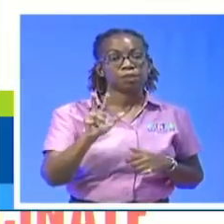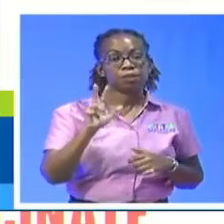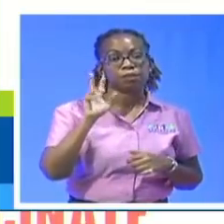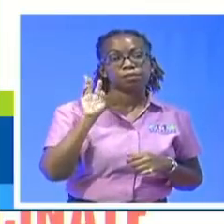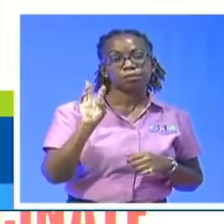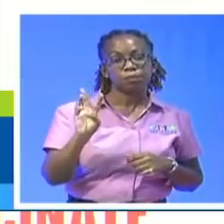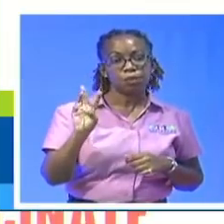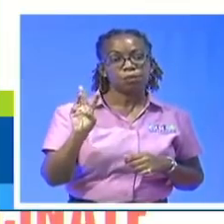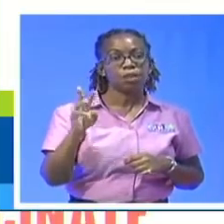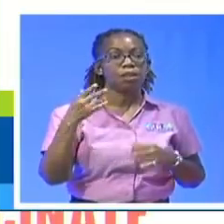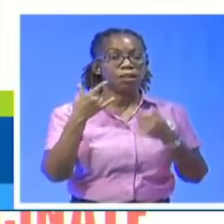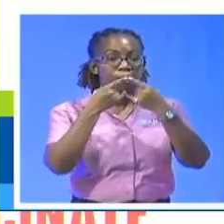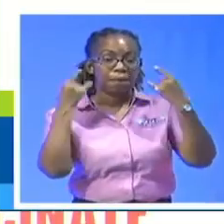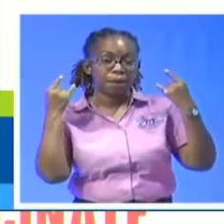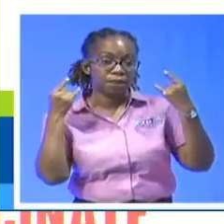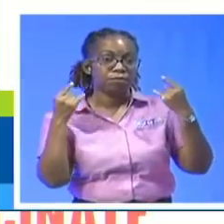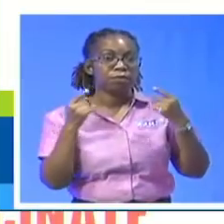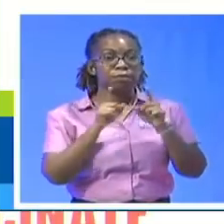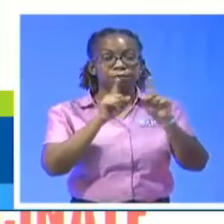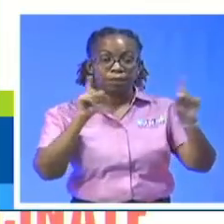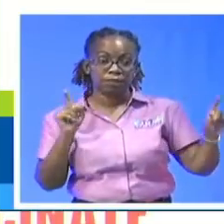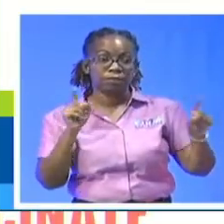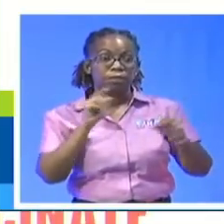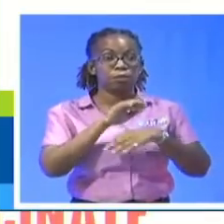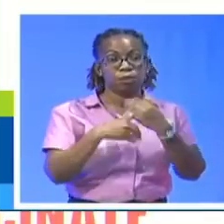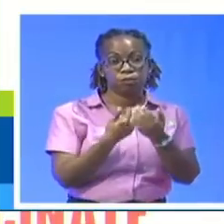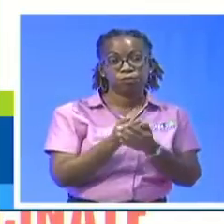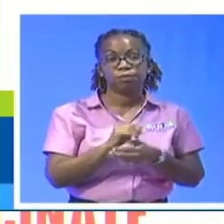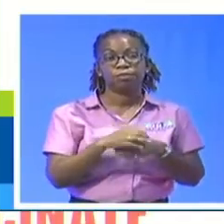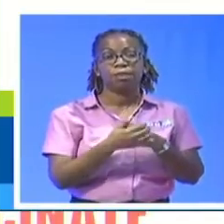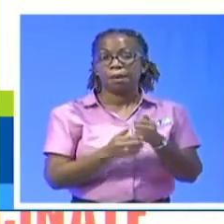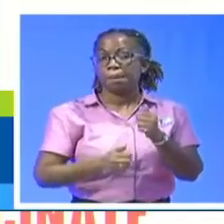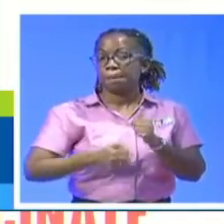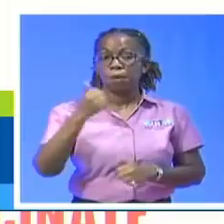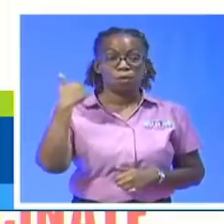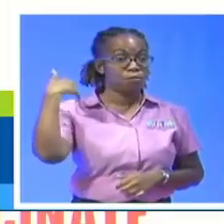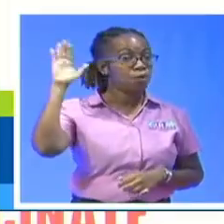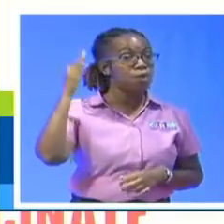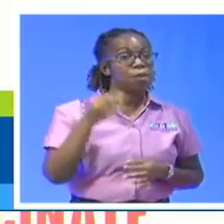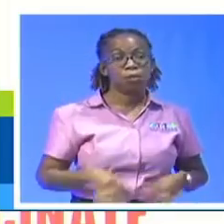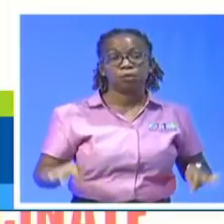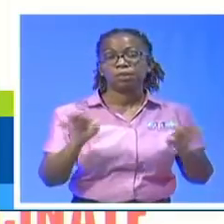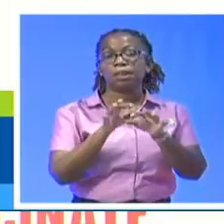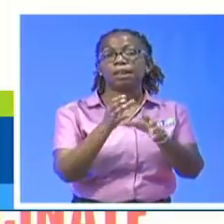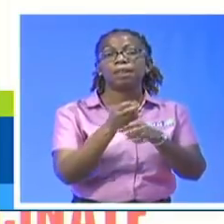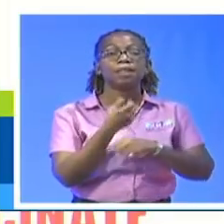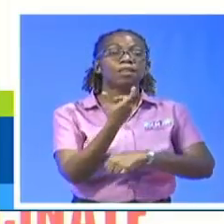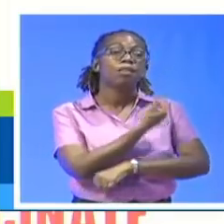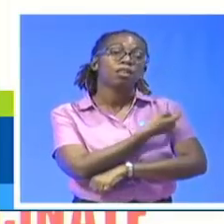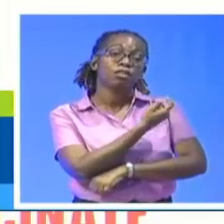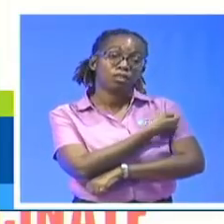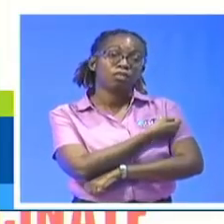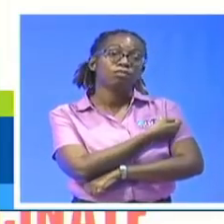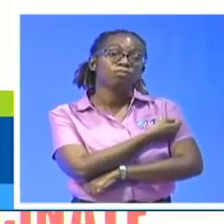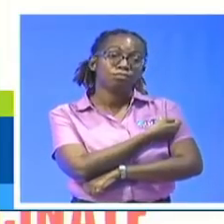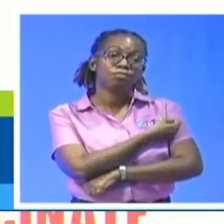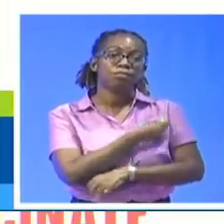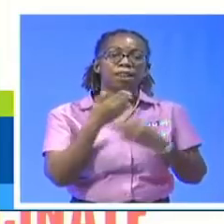distance, wash your hands, wear your mask, and most importantly, get vaccinated today. Thank you.